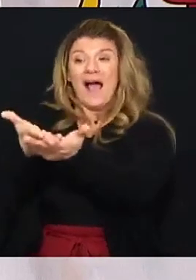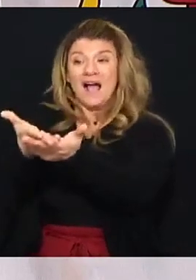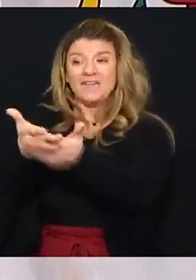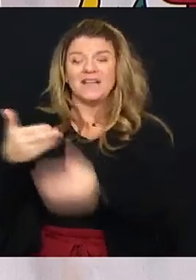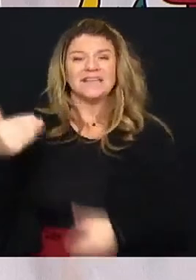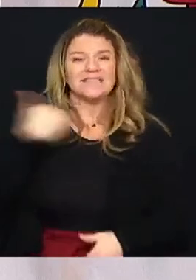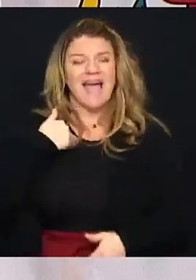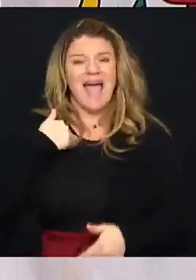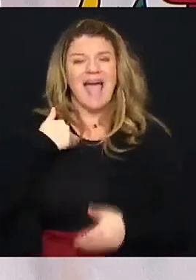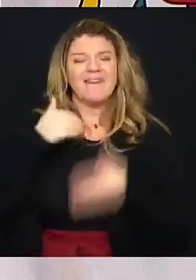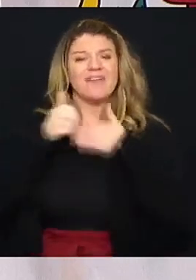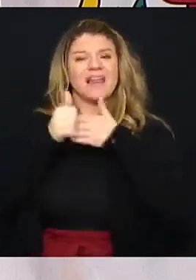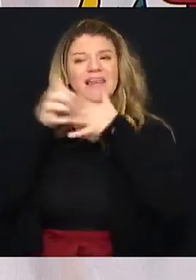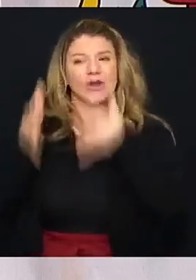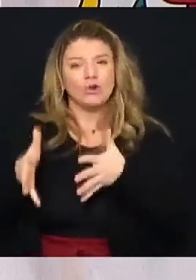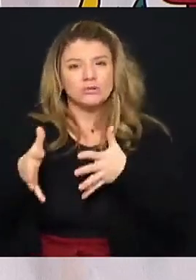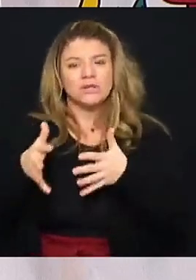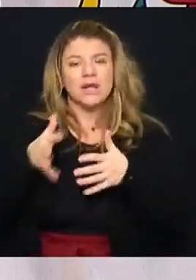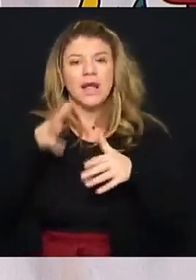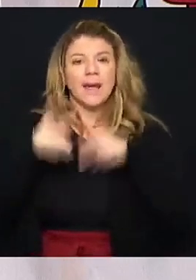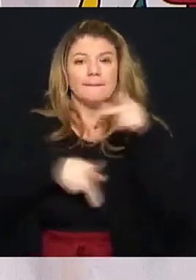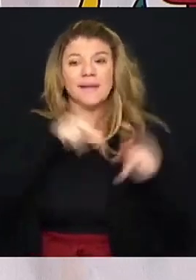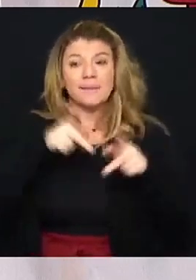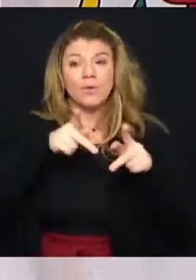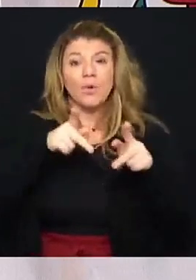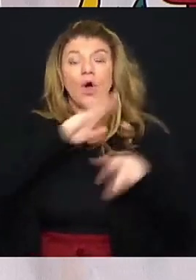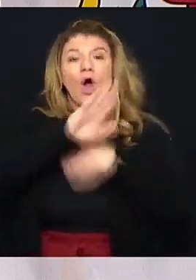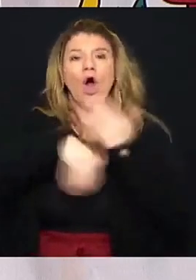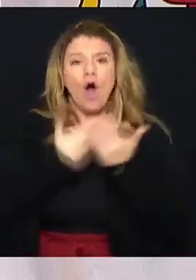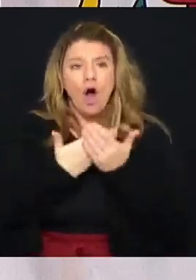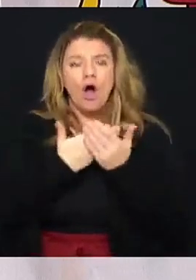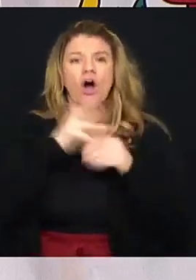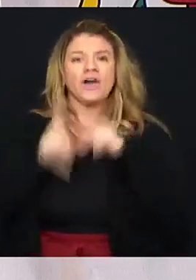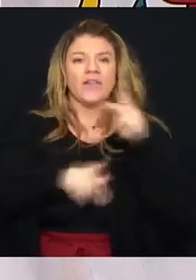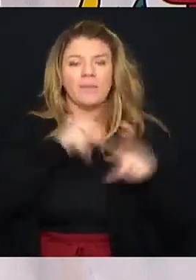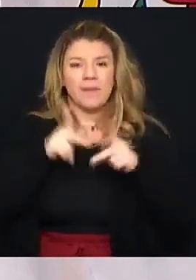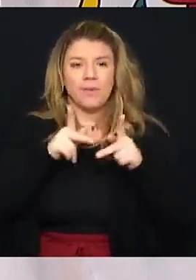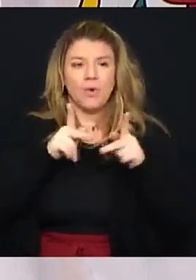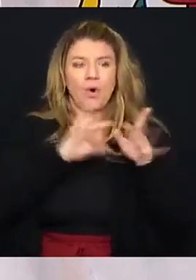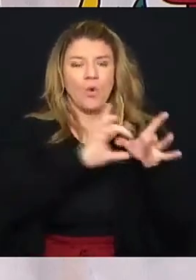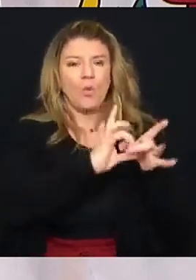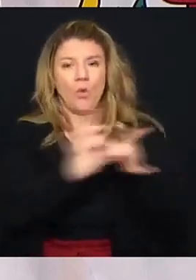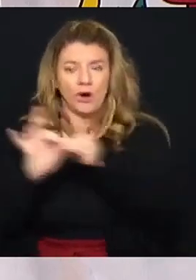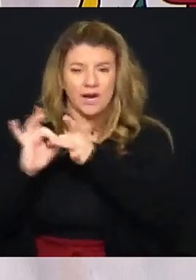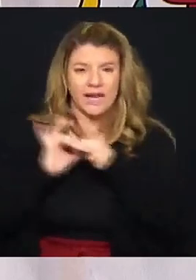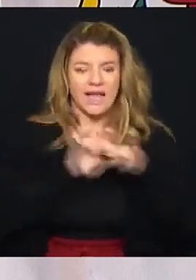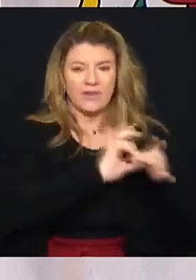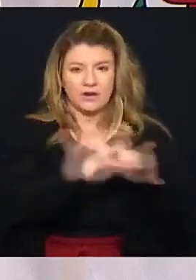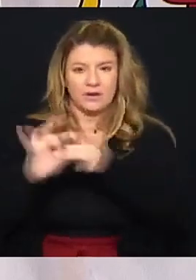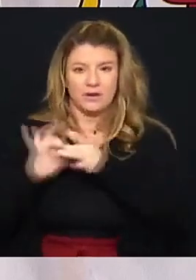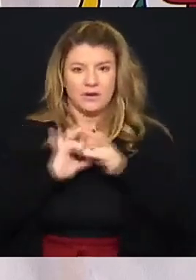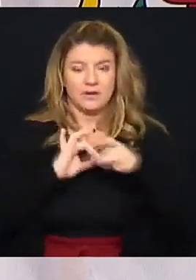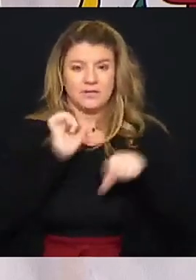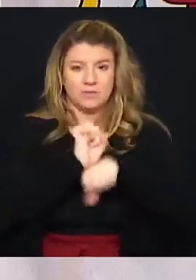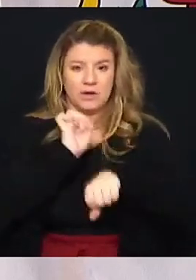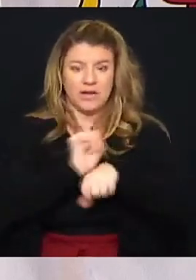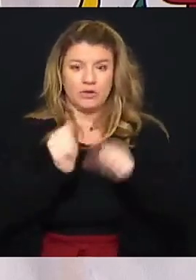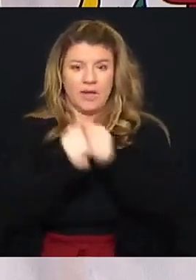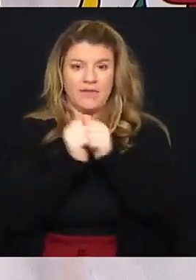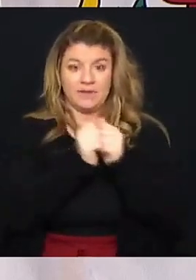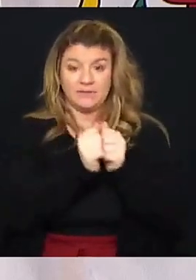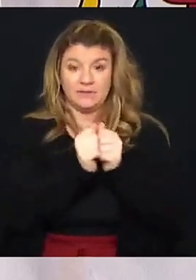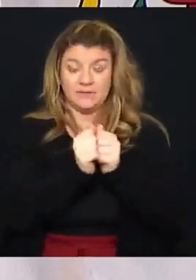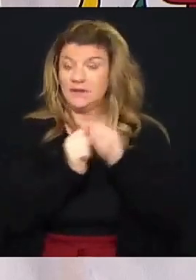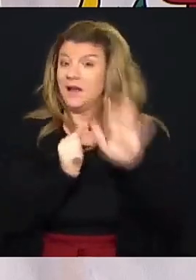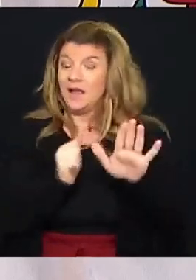have leaders and to have people, all of our people, absolutely holding hands and pulling the rope together. I